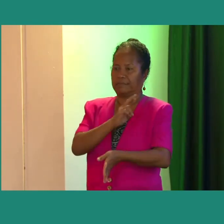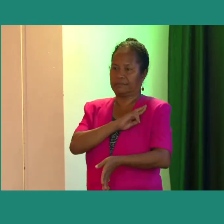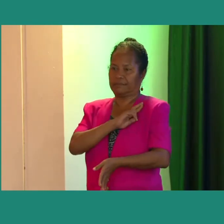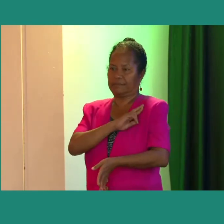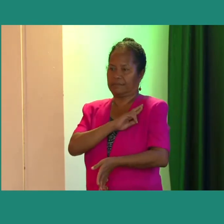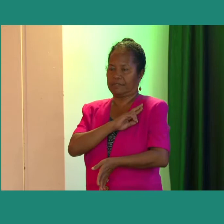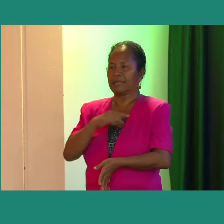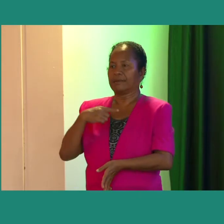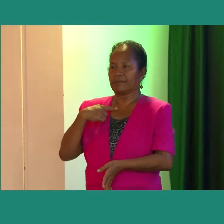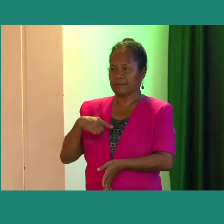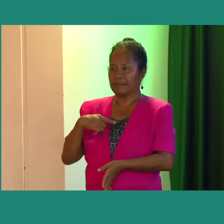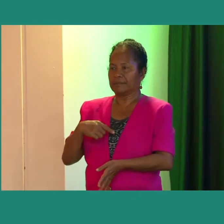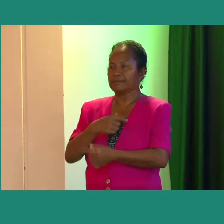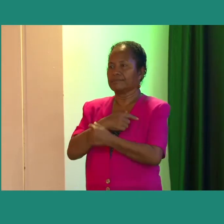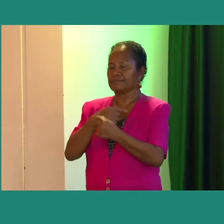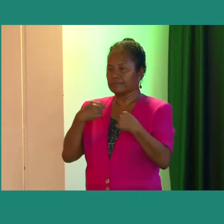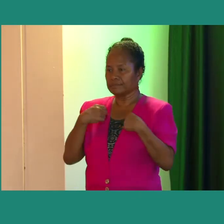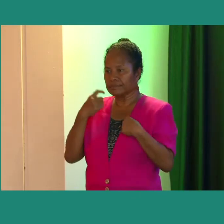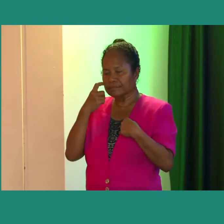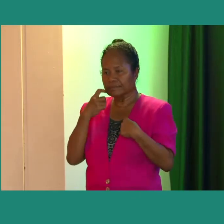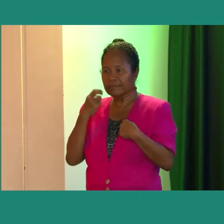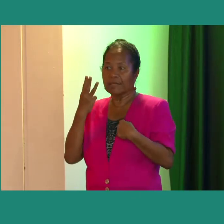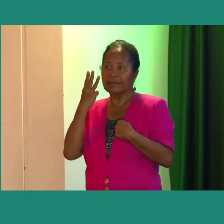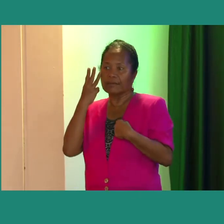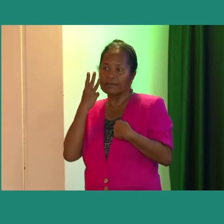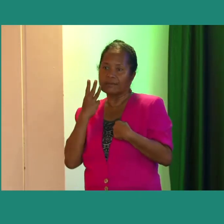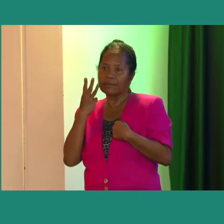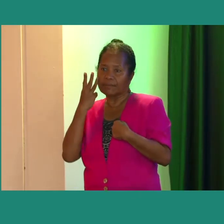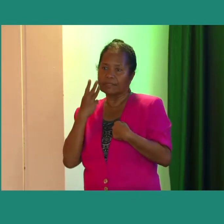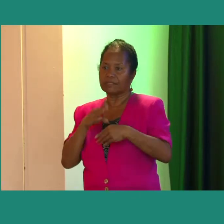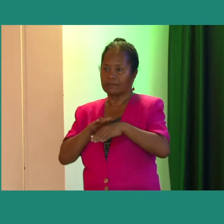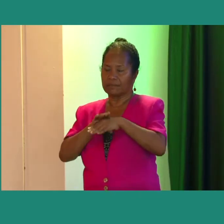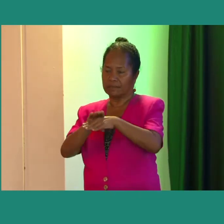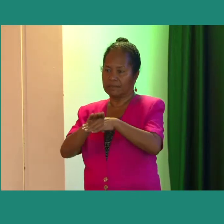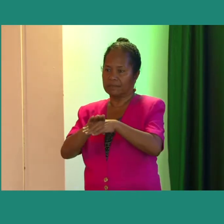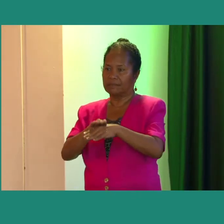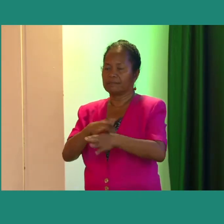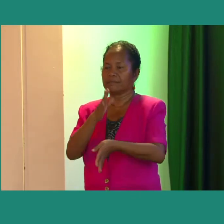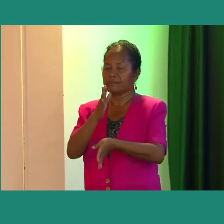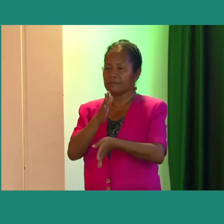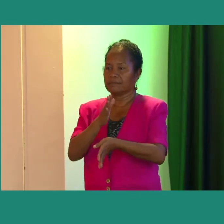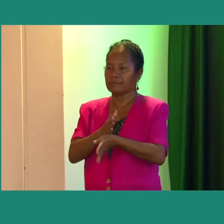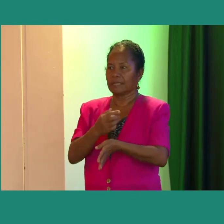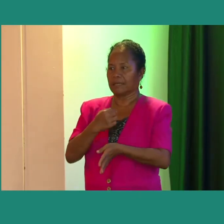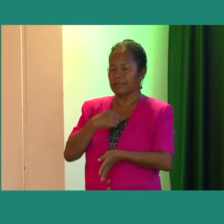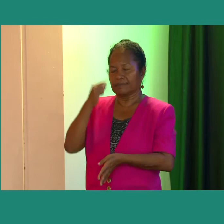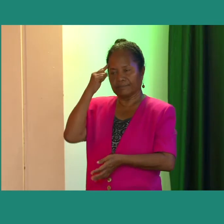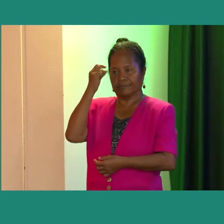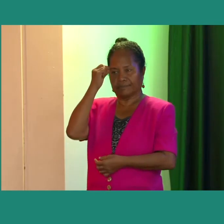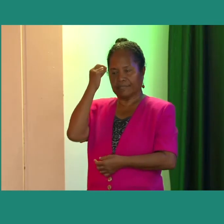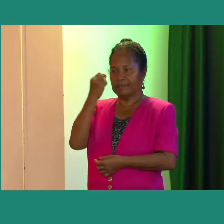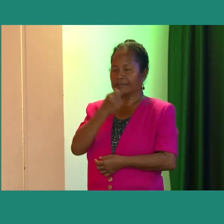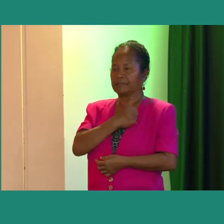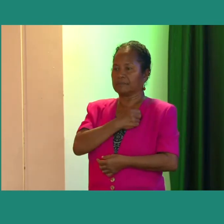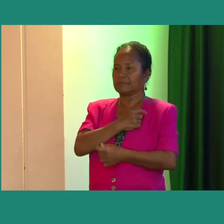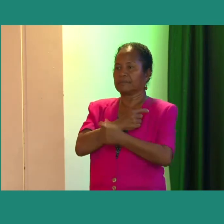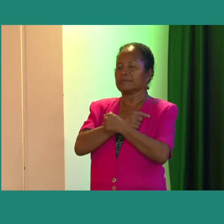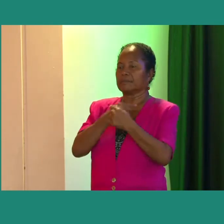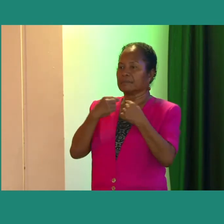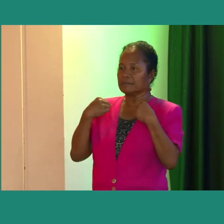why we also try and encourage women into leadership positions. And I do believe that we need to